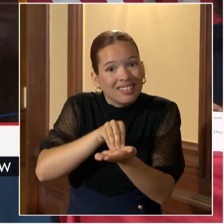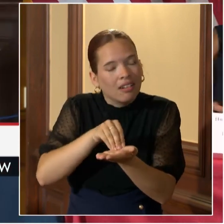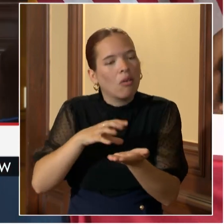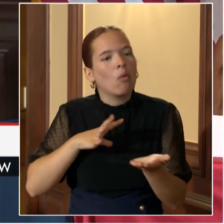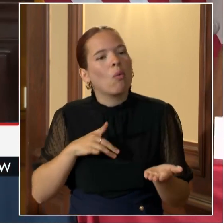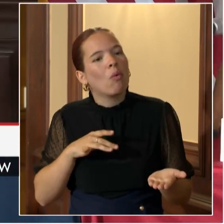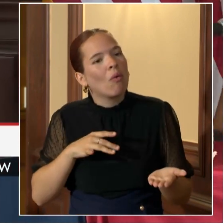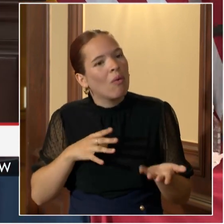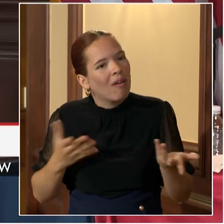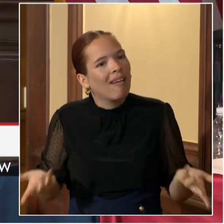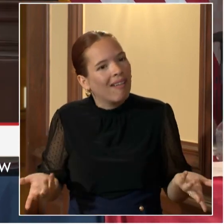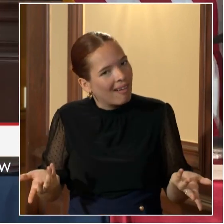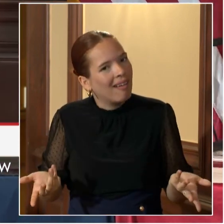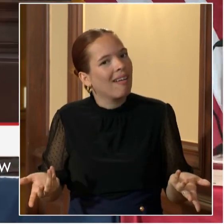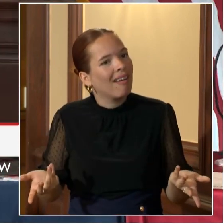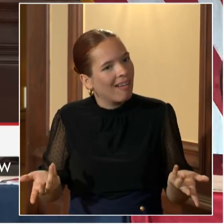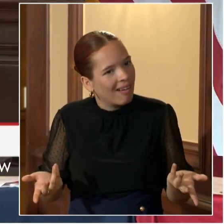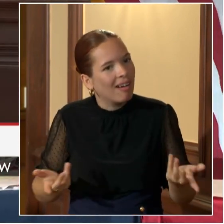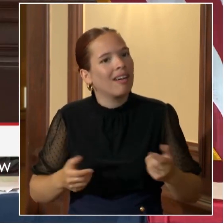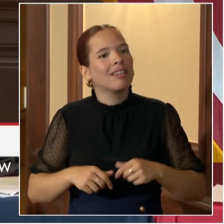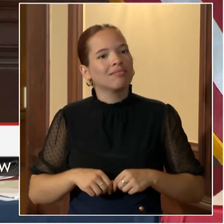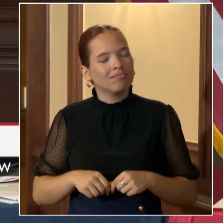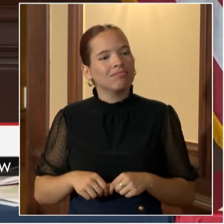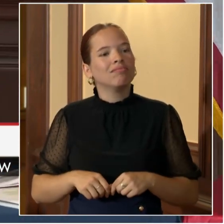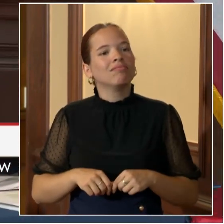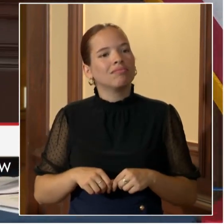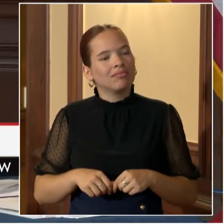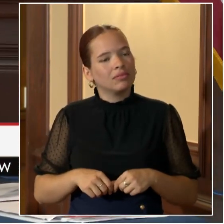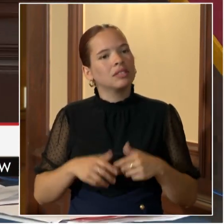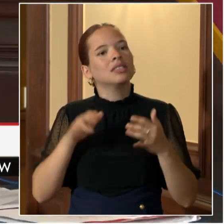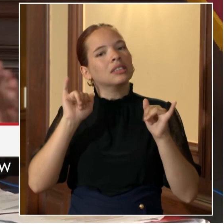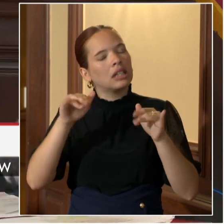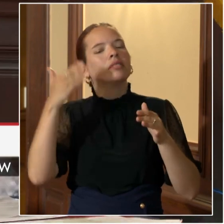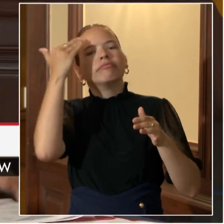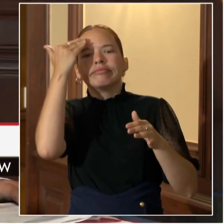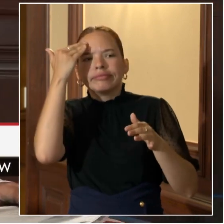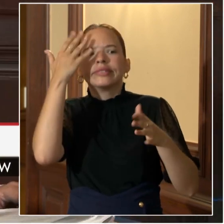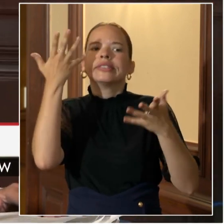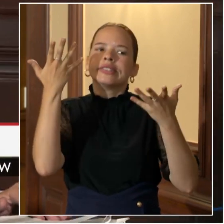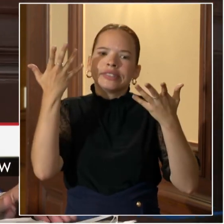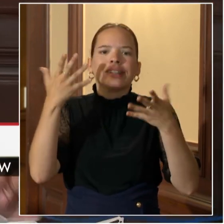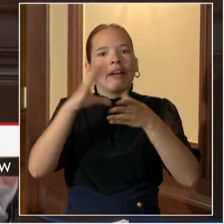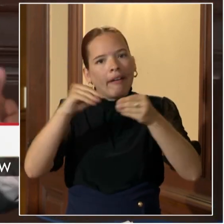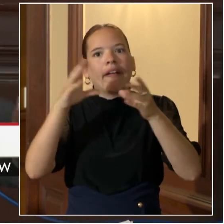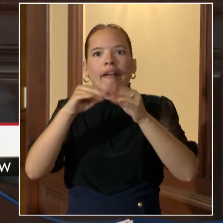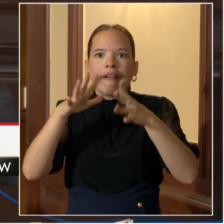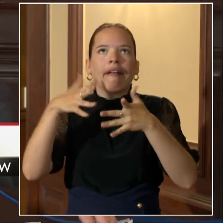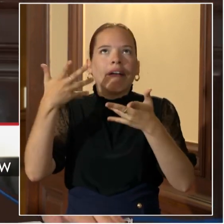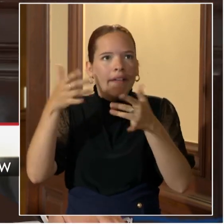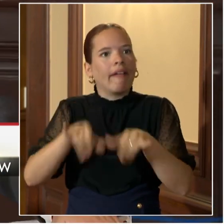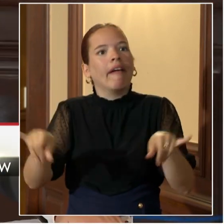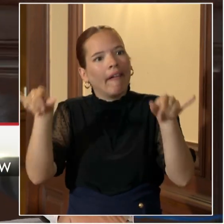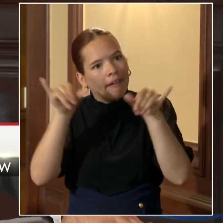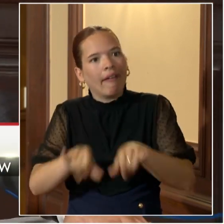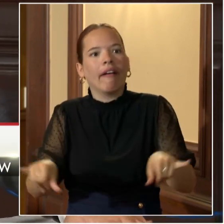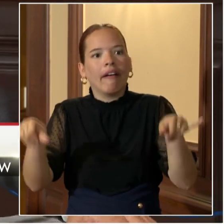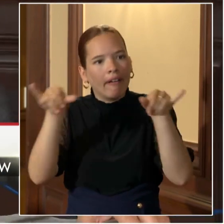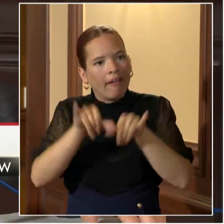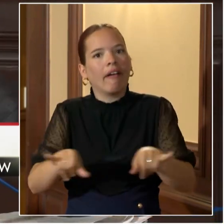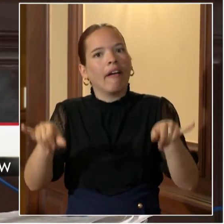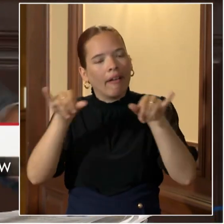speeches and the same old boring stuff. And so we were happy to grant that request, as we were